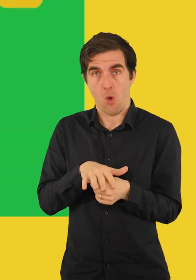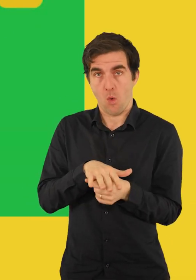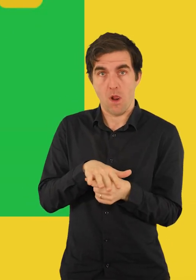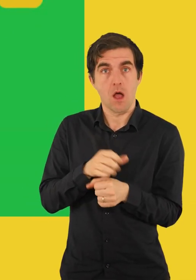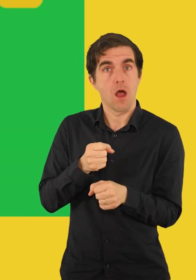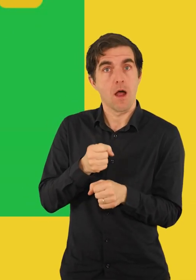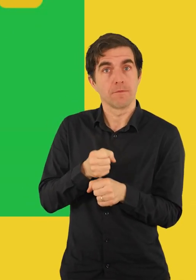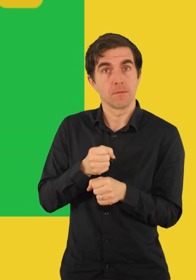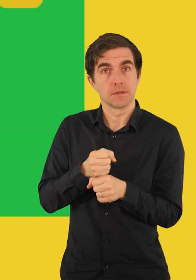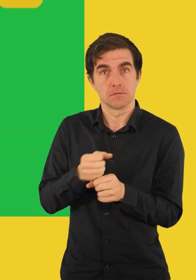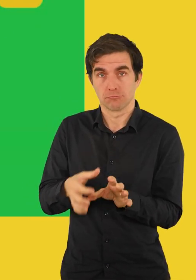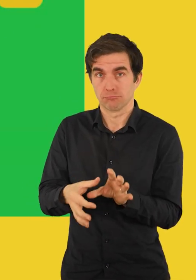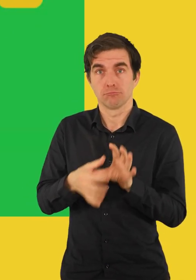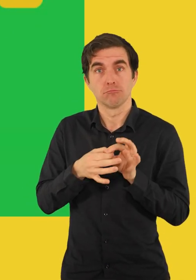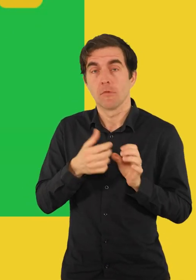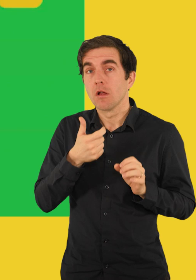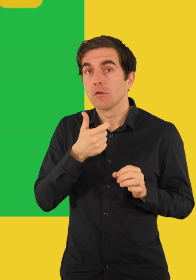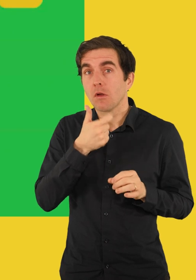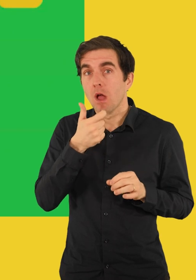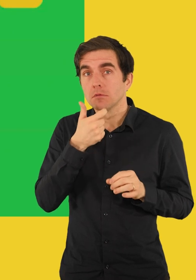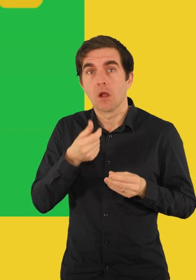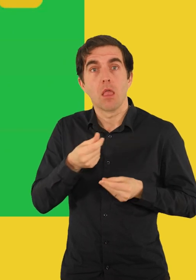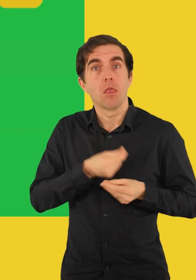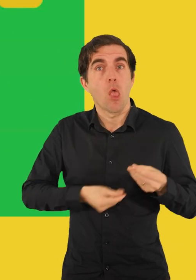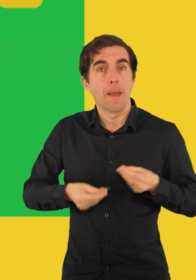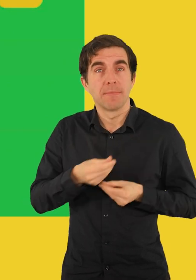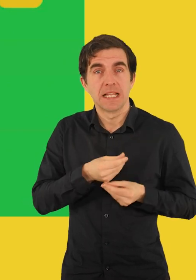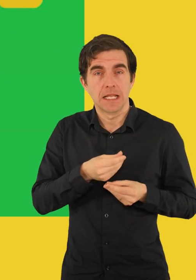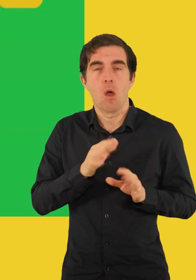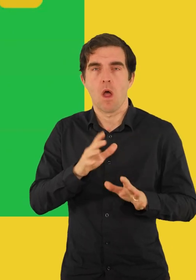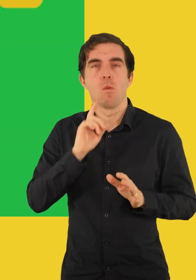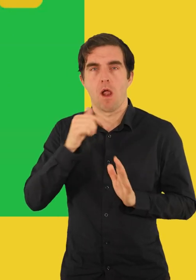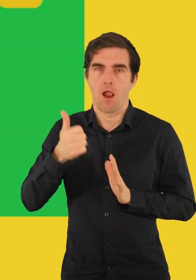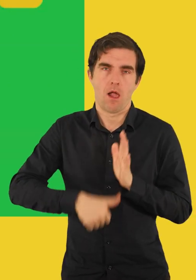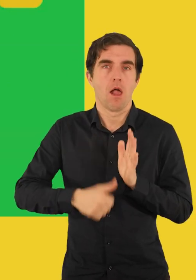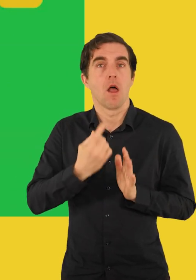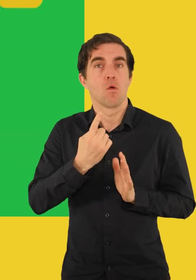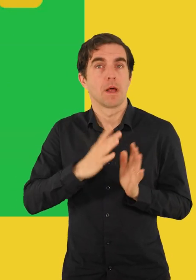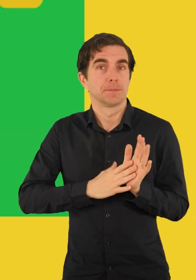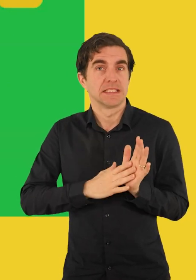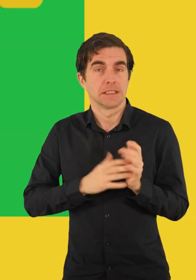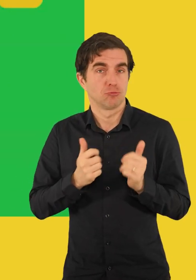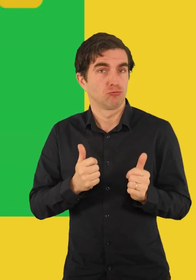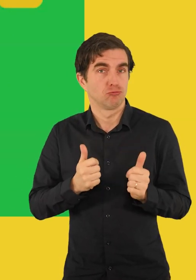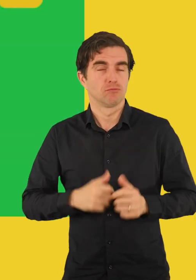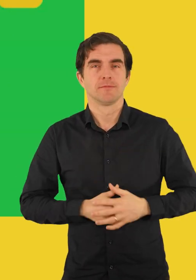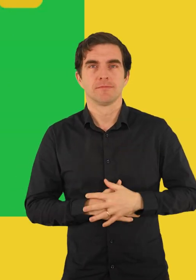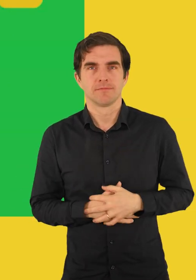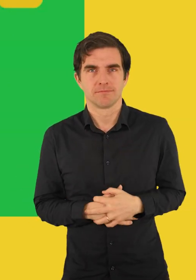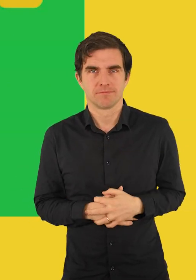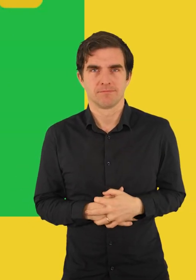local governments working with Doughnut Economics. We'll be getting started in just a minute.